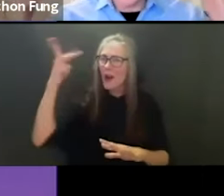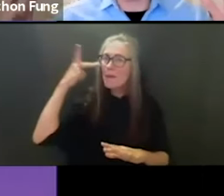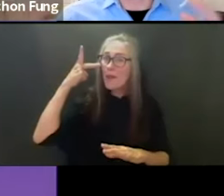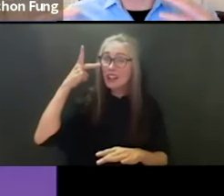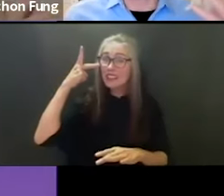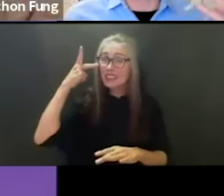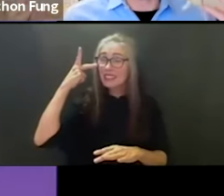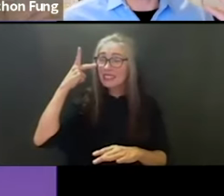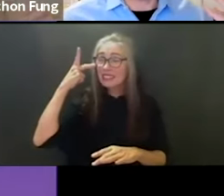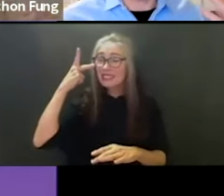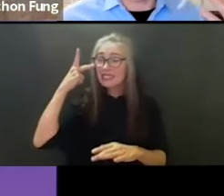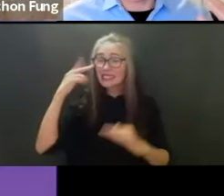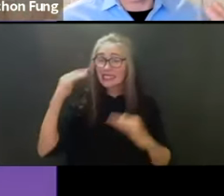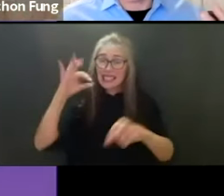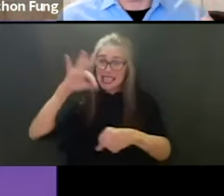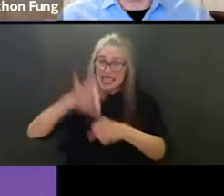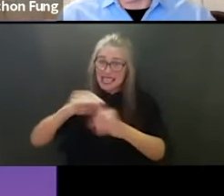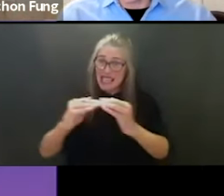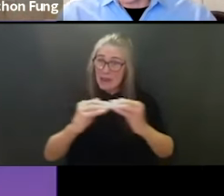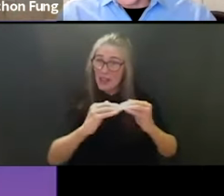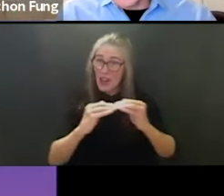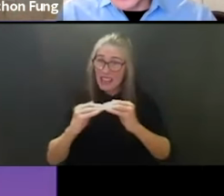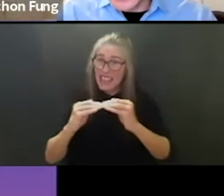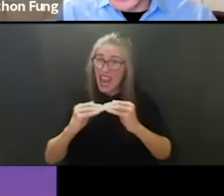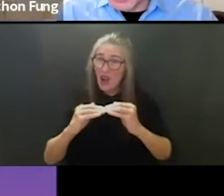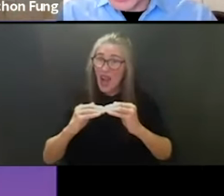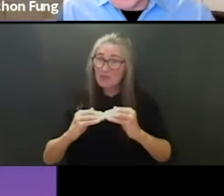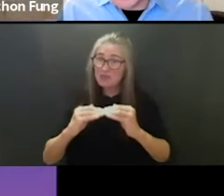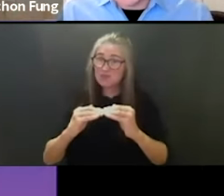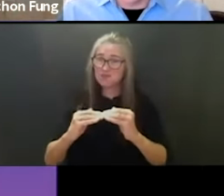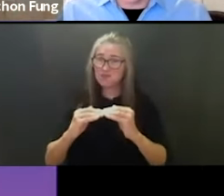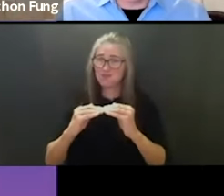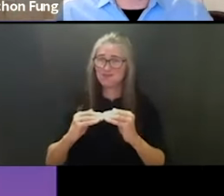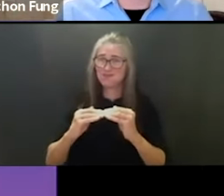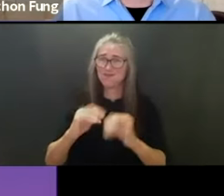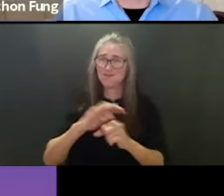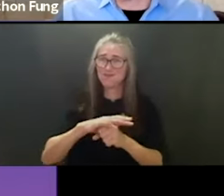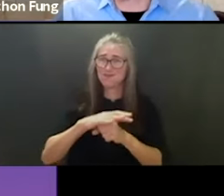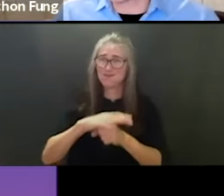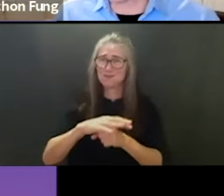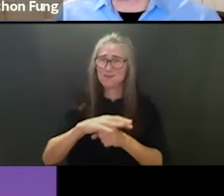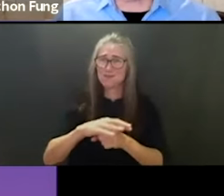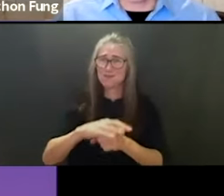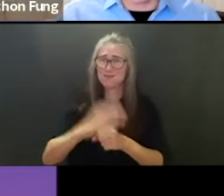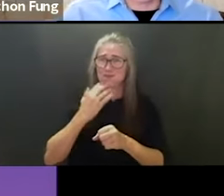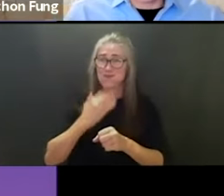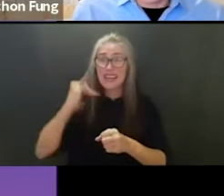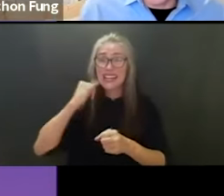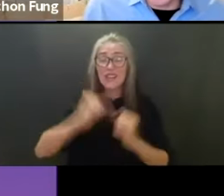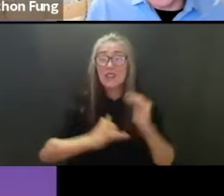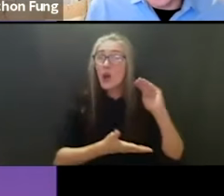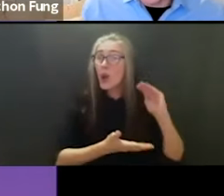lately of American democratic institutions is that our democratic institutions are like a pressure cooker,